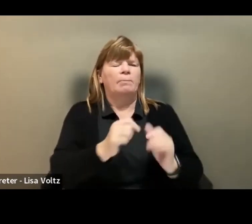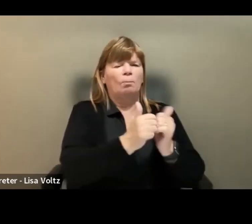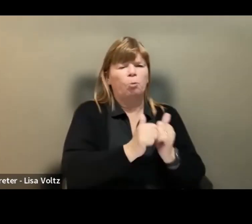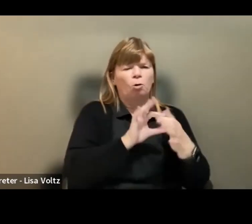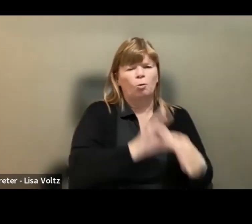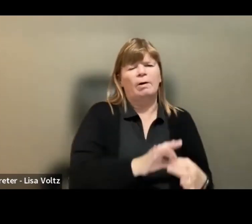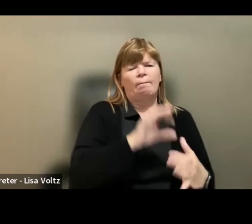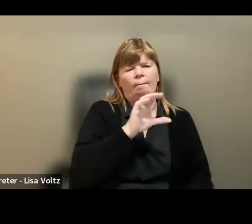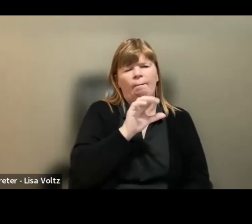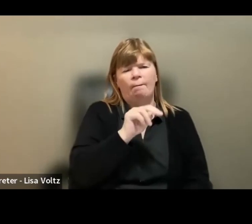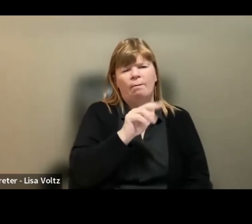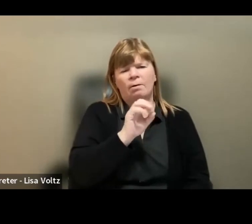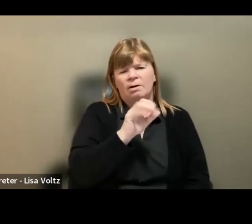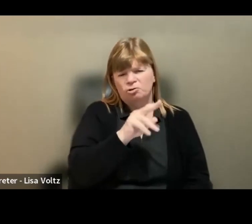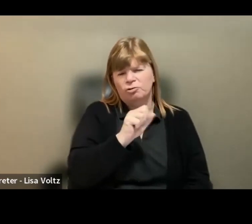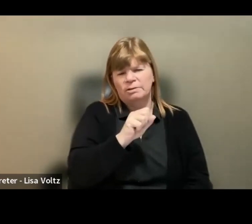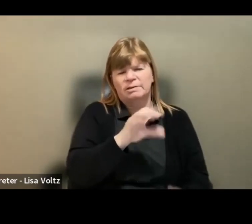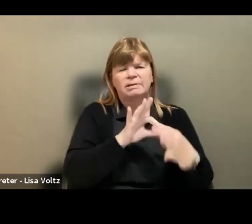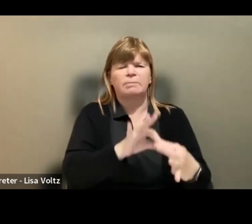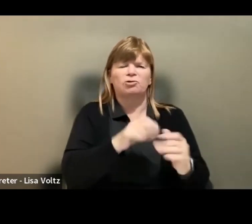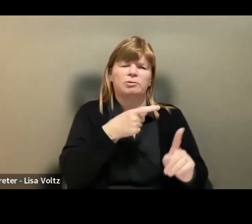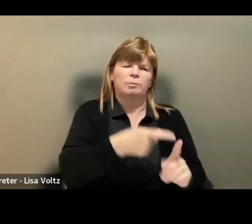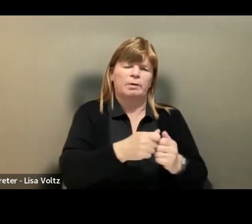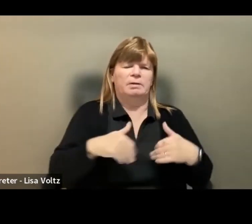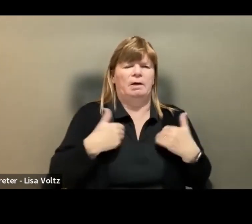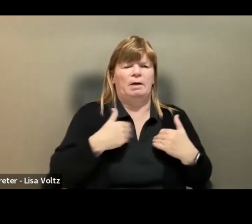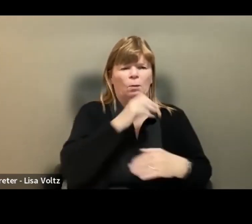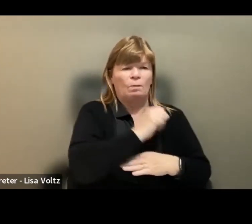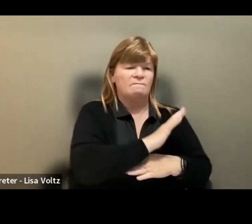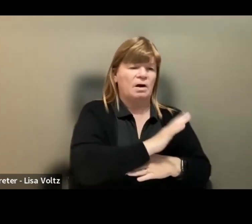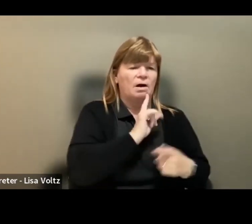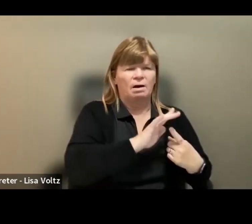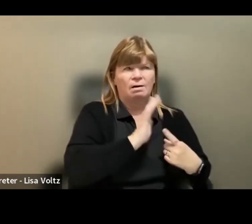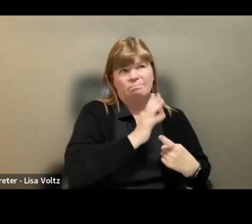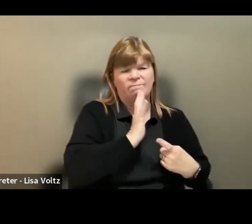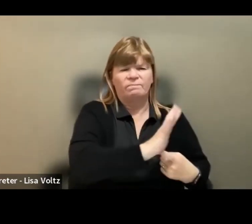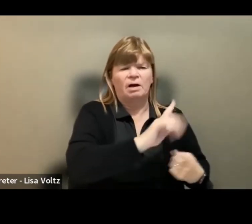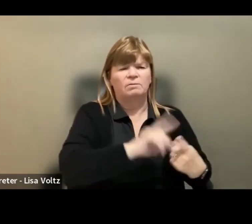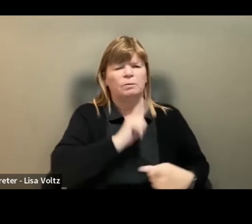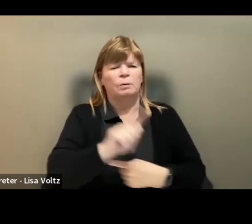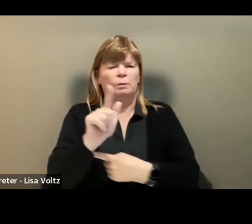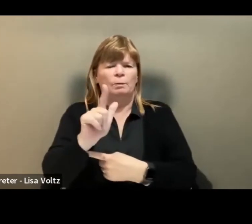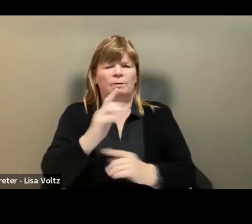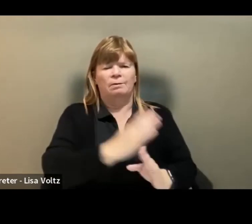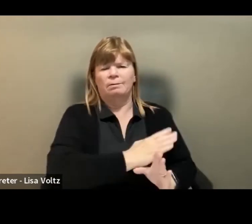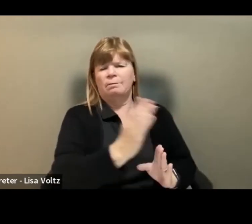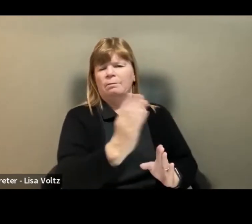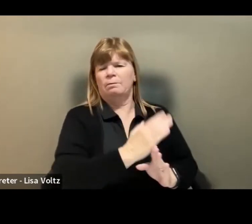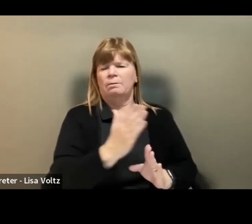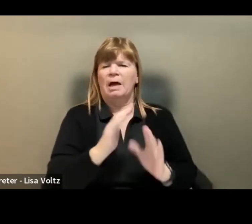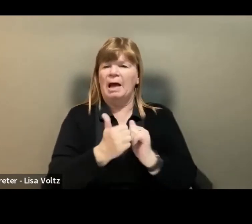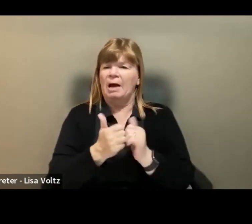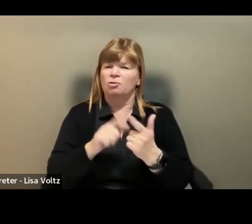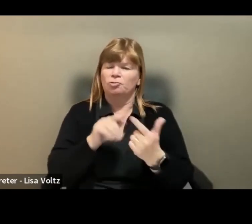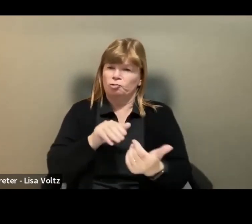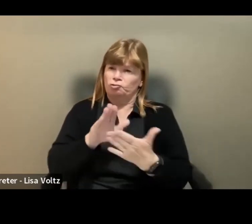in particularly amongst youth ages 5 to 21. So in an effort to address the report